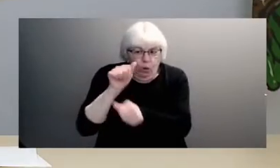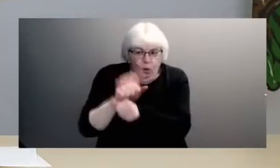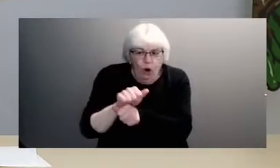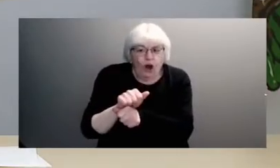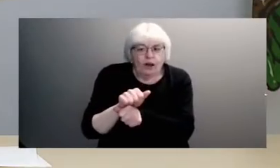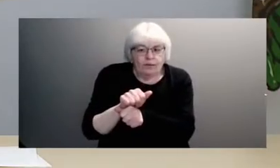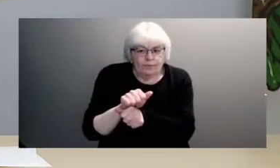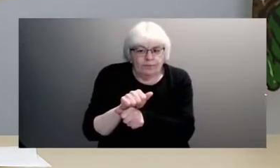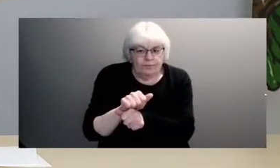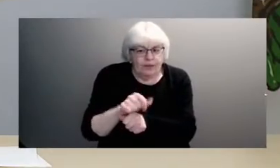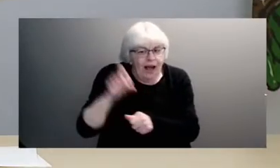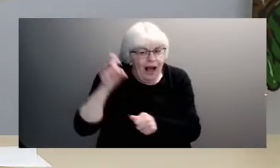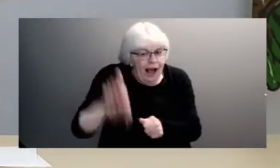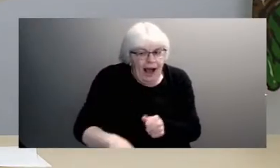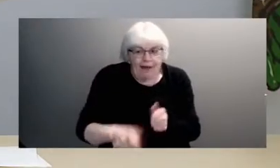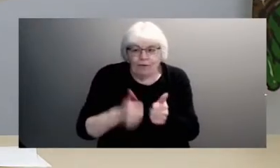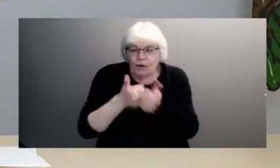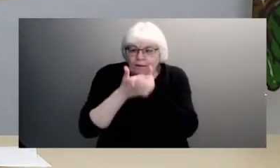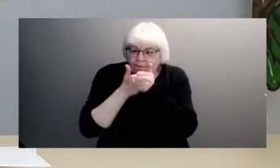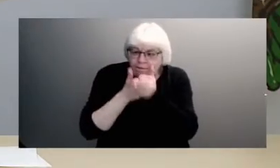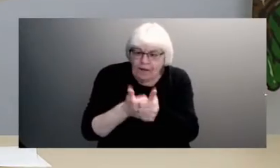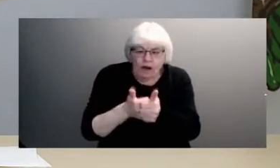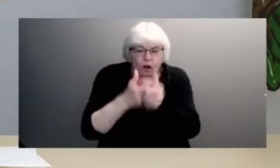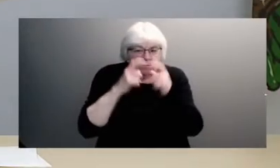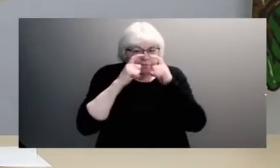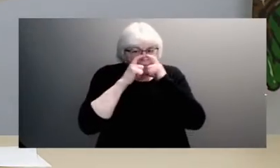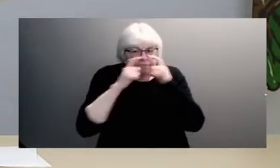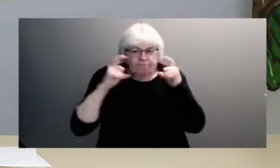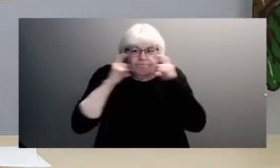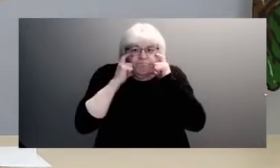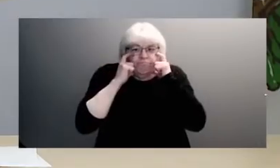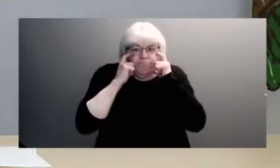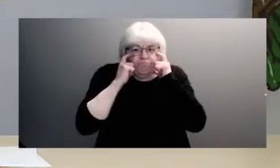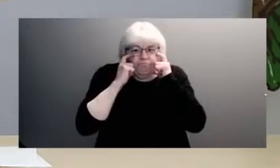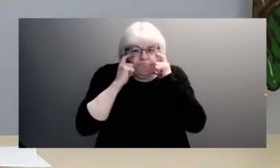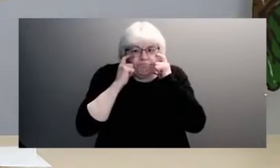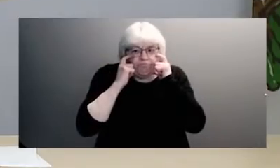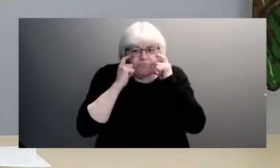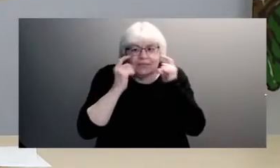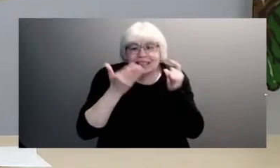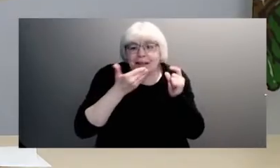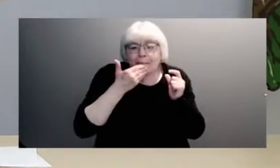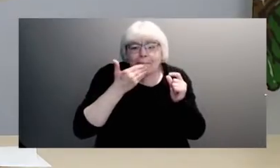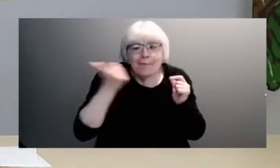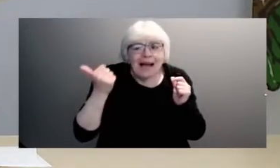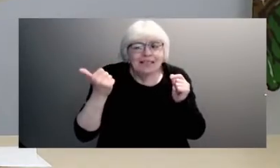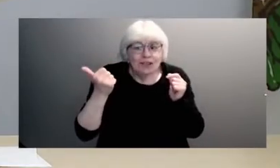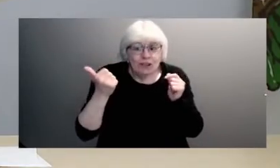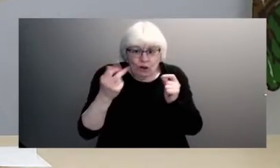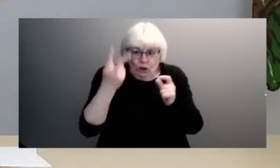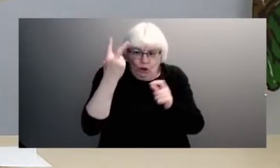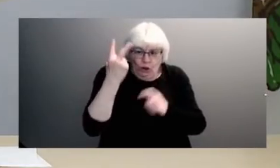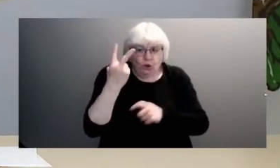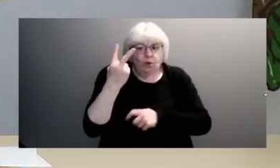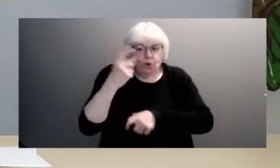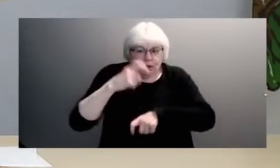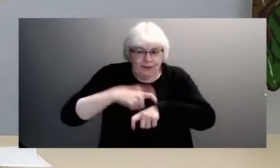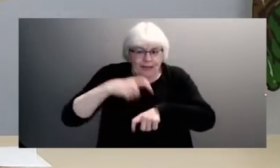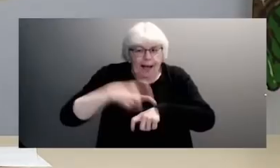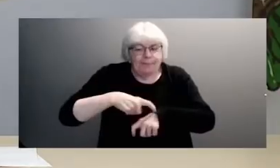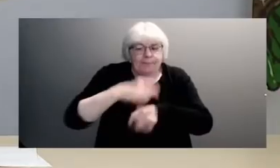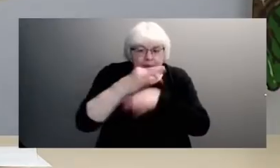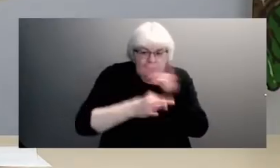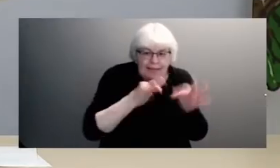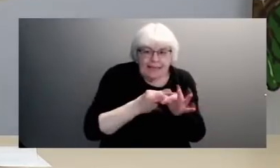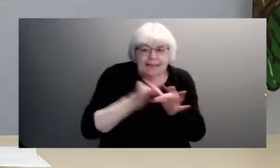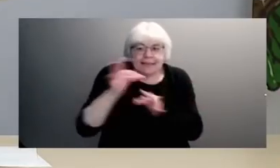and volunteers should not return to work until a second negative test on day 4. And our office will be communicating more details regarding testing